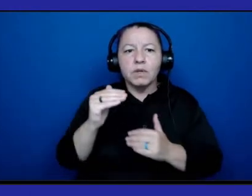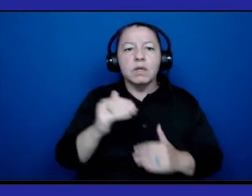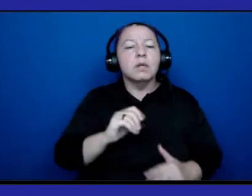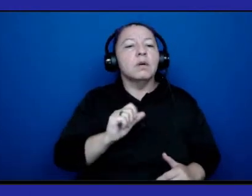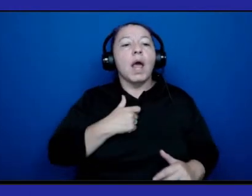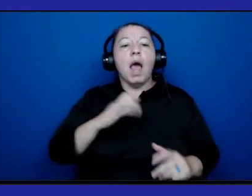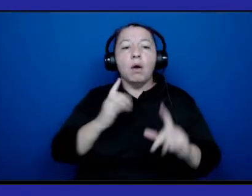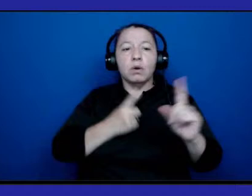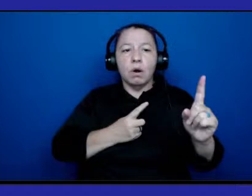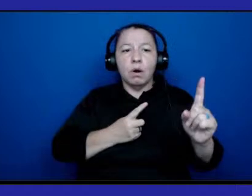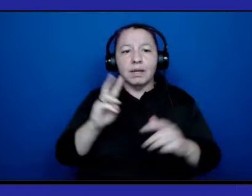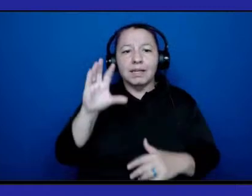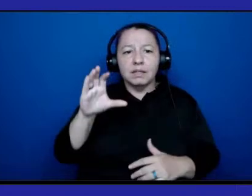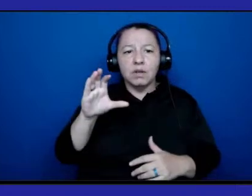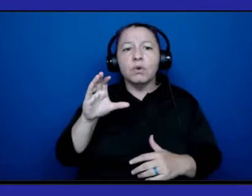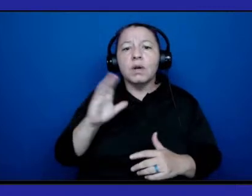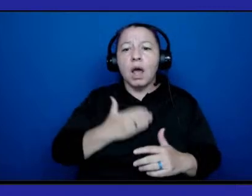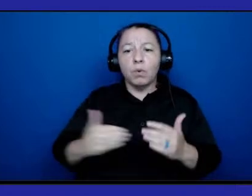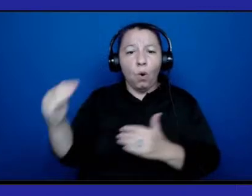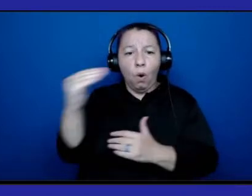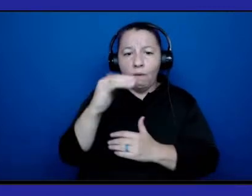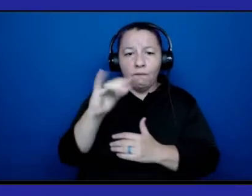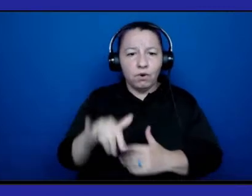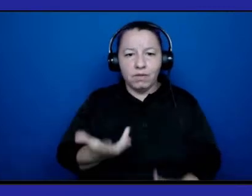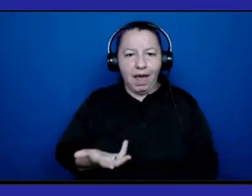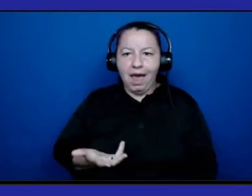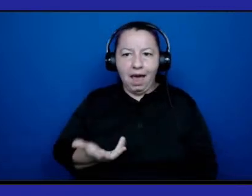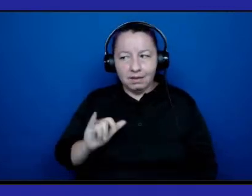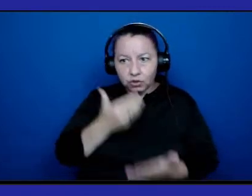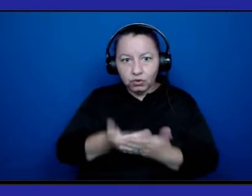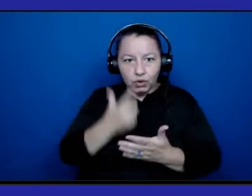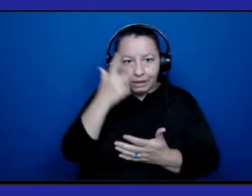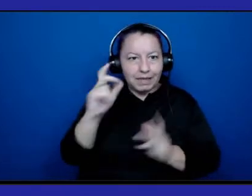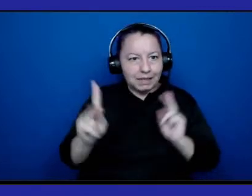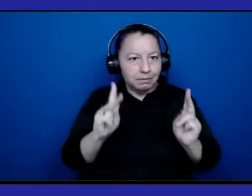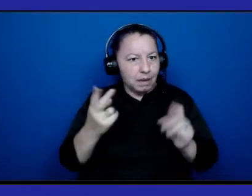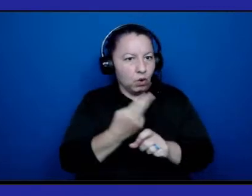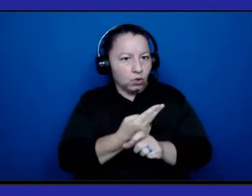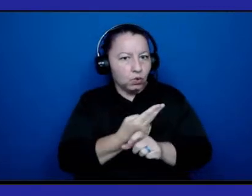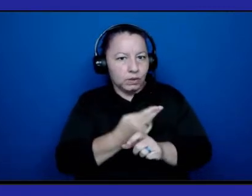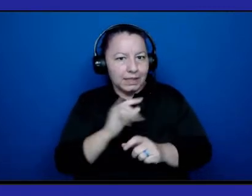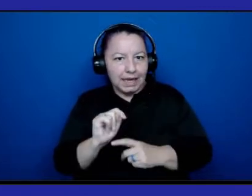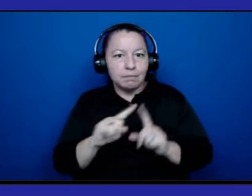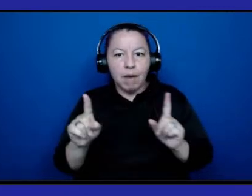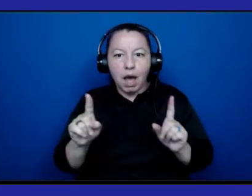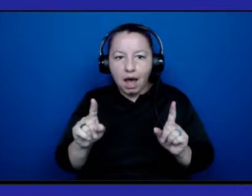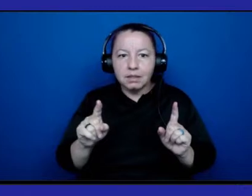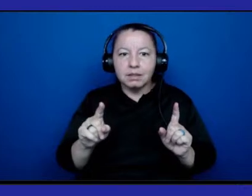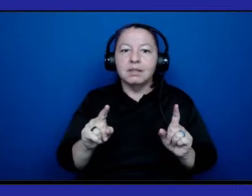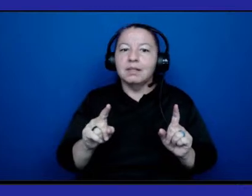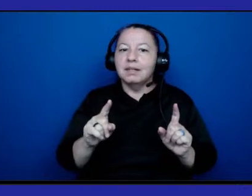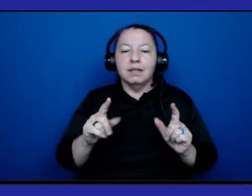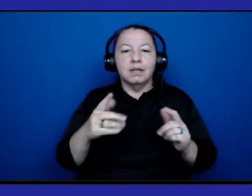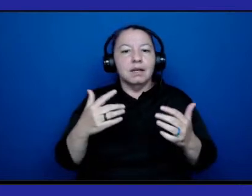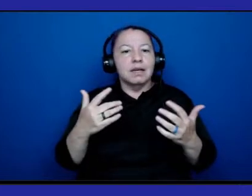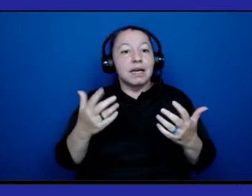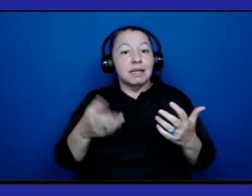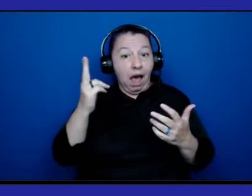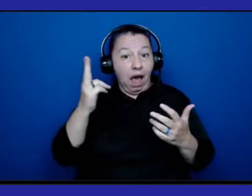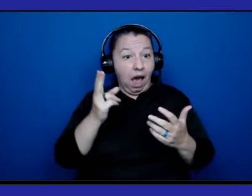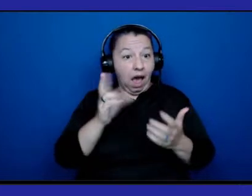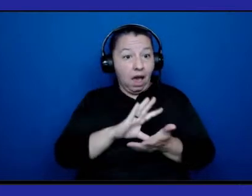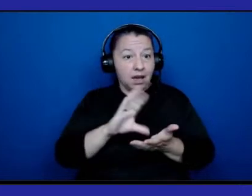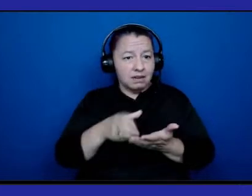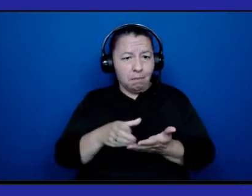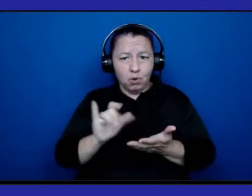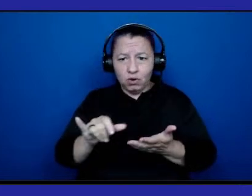and we're exceeding that, and so that's good because people are using it. But it's such a high number. Does that cause